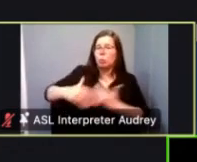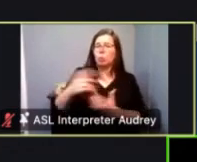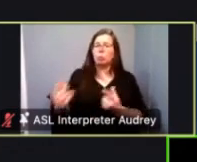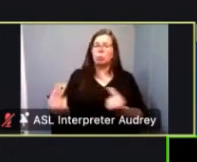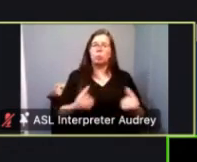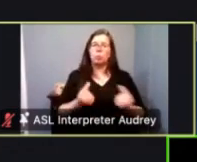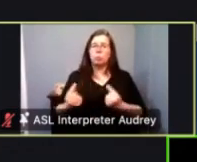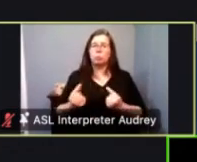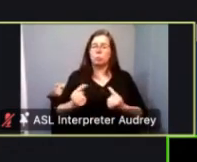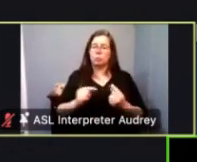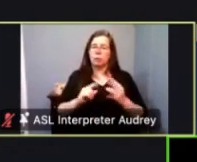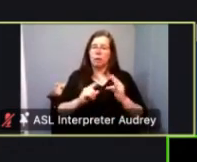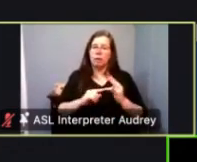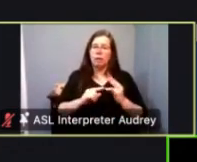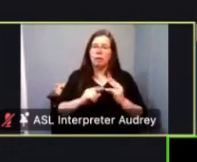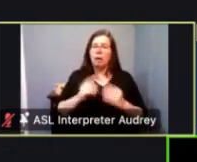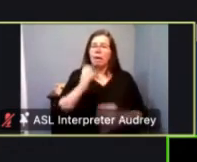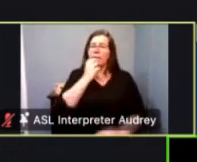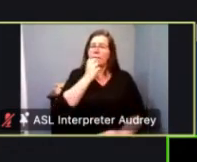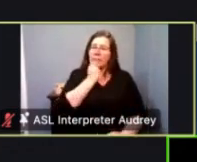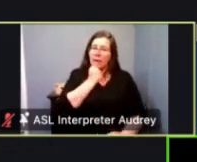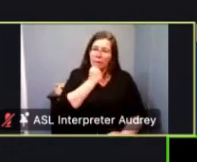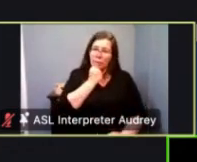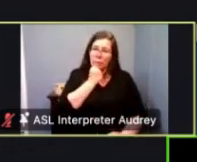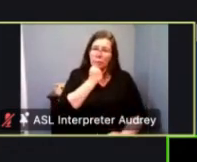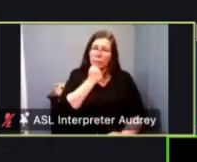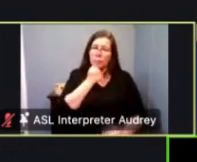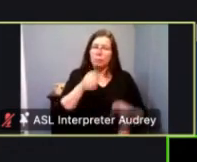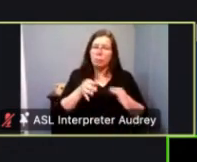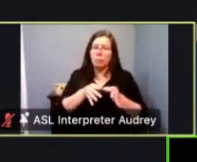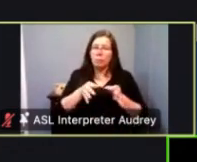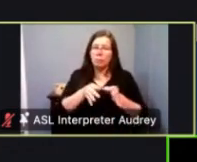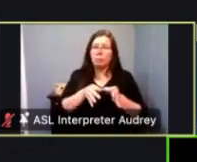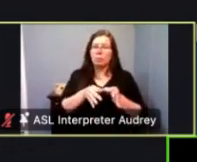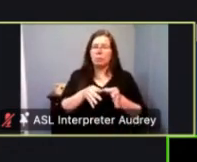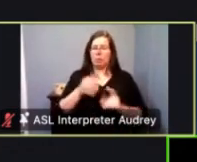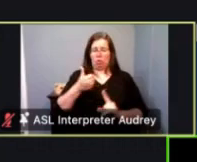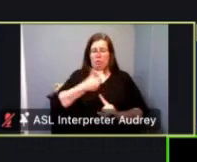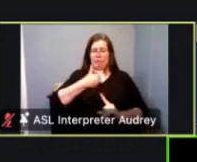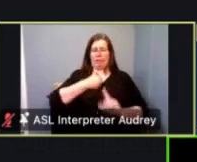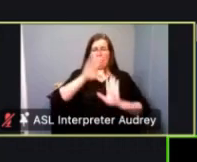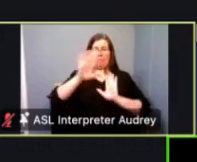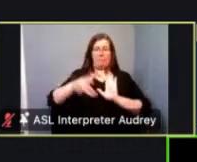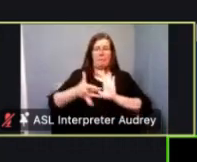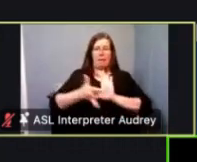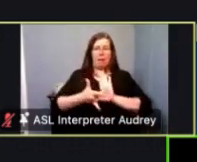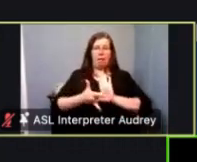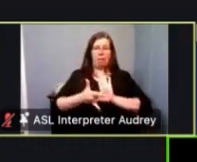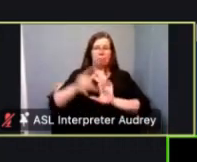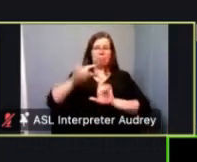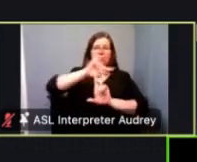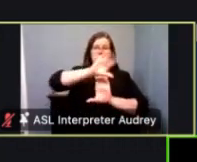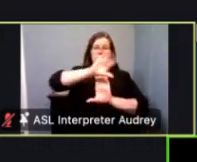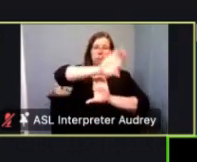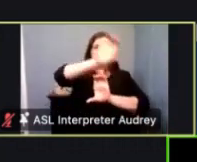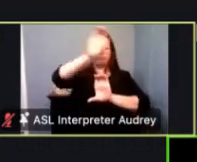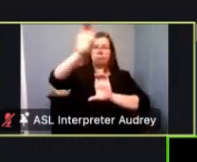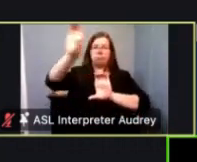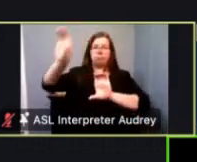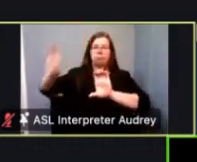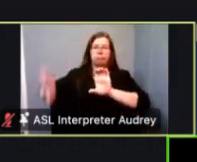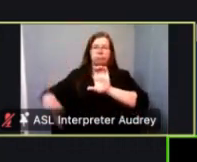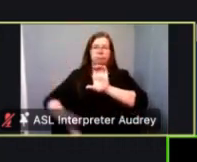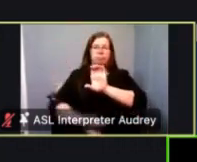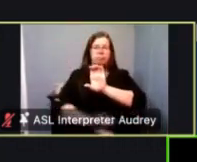the values. You can put yourself in the middle of this, and all around you have